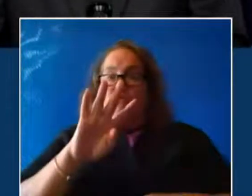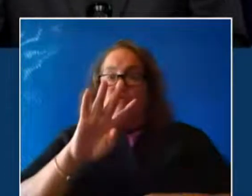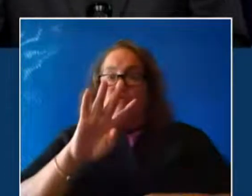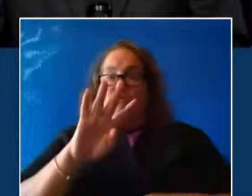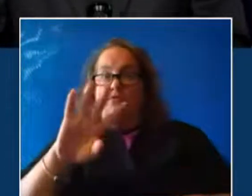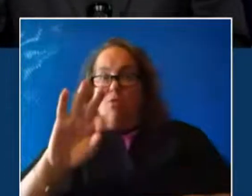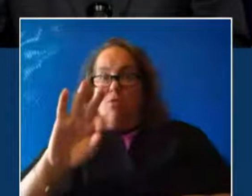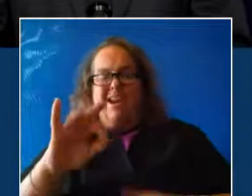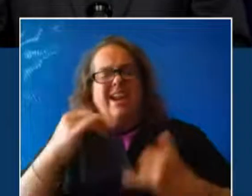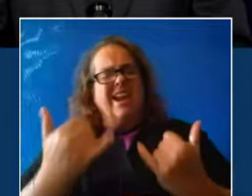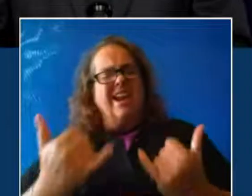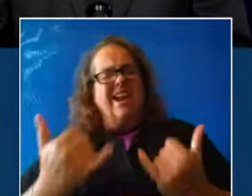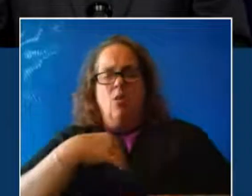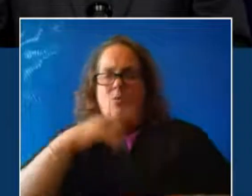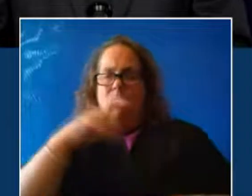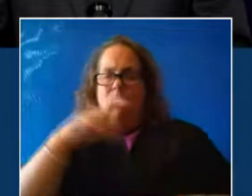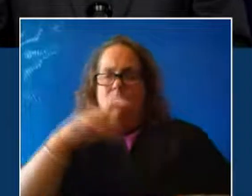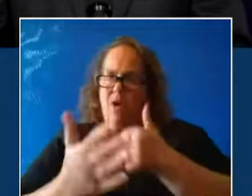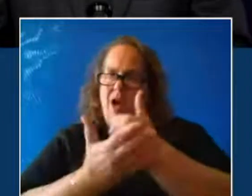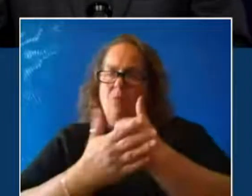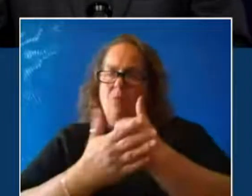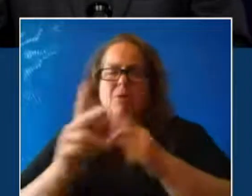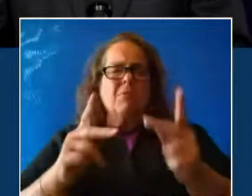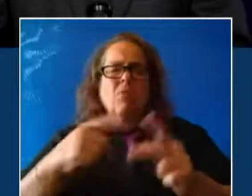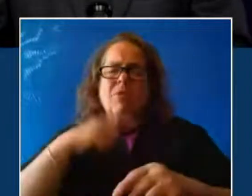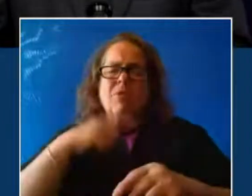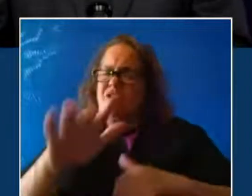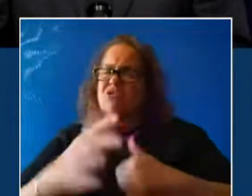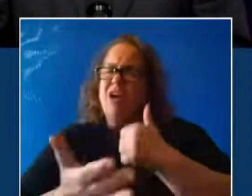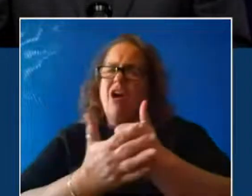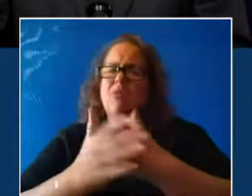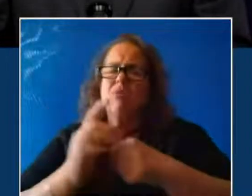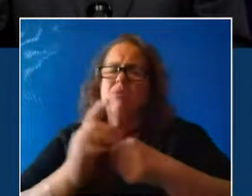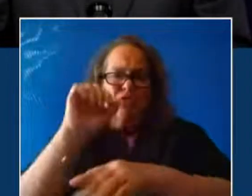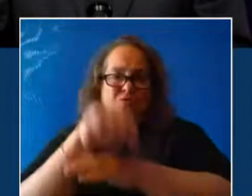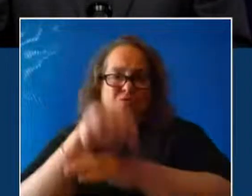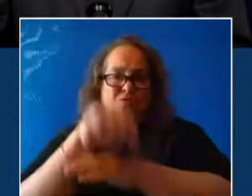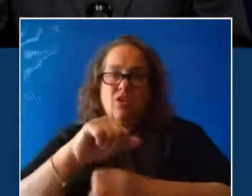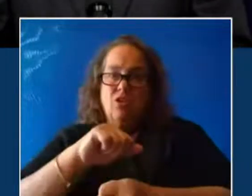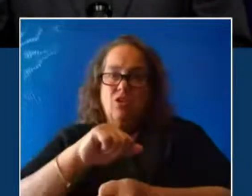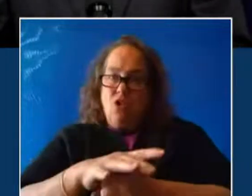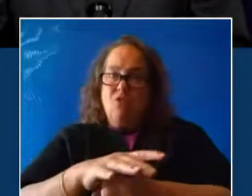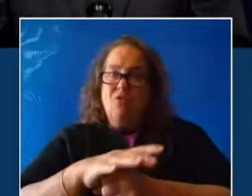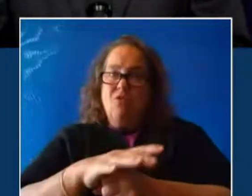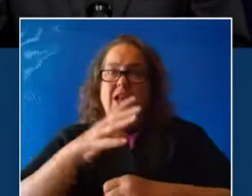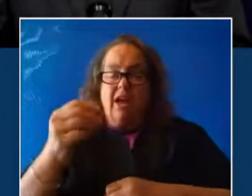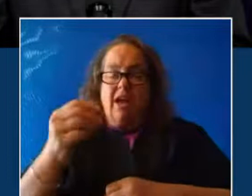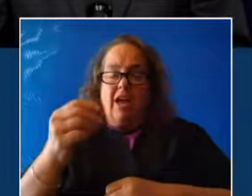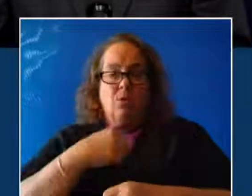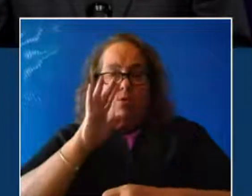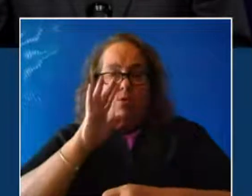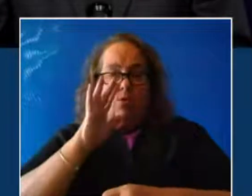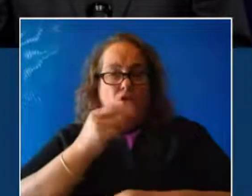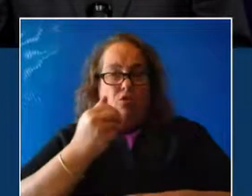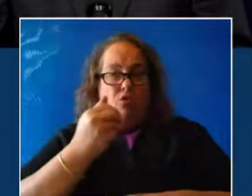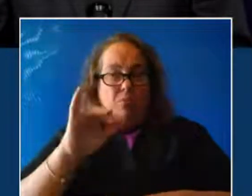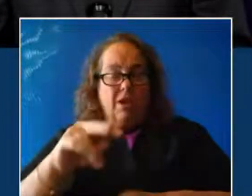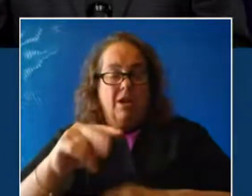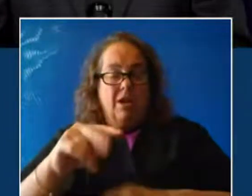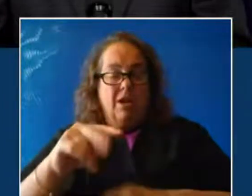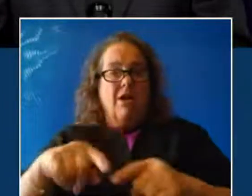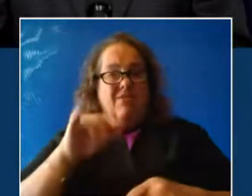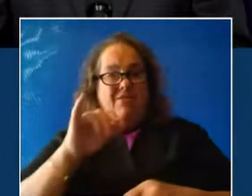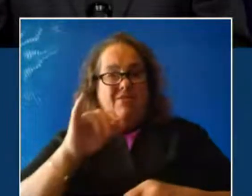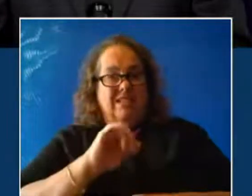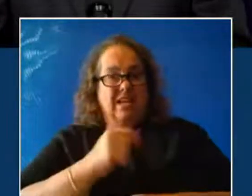to defeat this virus. And the variants, which we'll talk about in a minute, are coming for this age group more than others. And it's now this